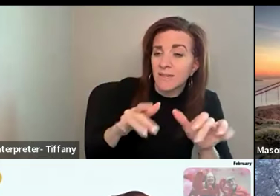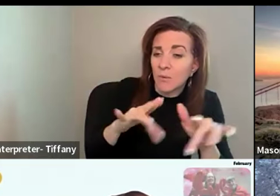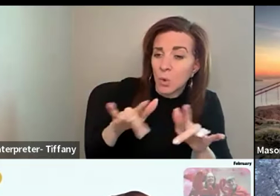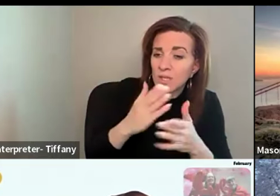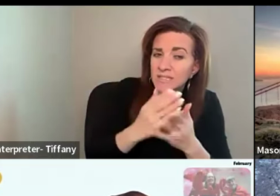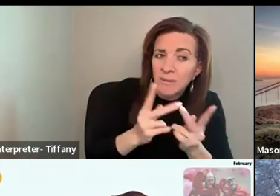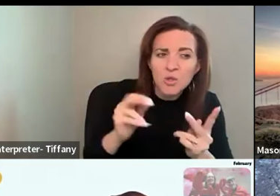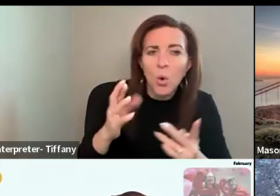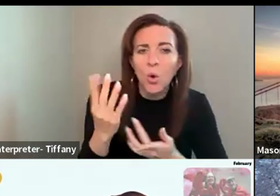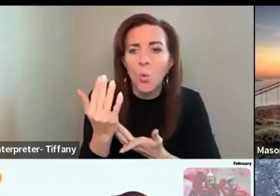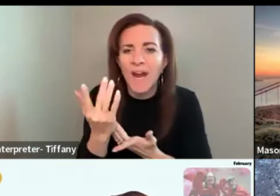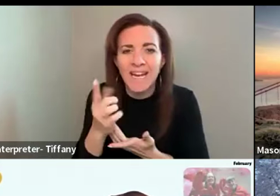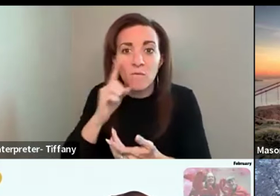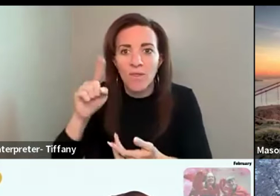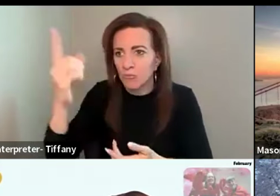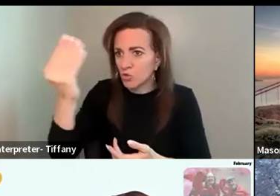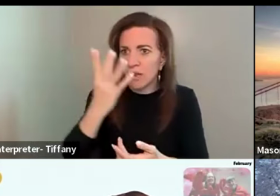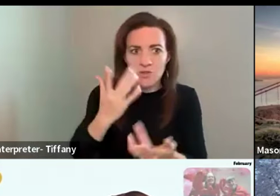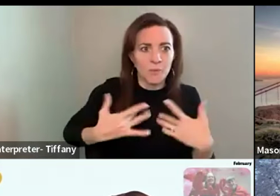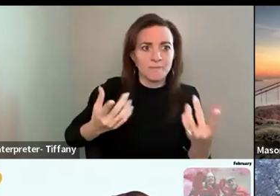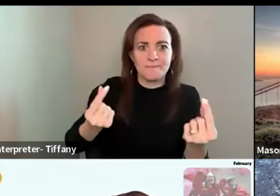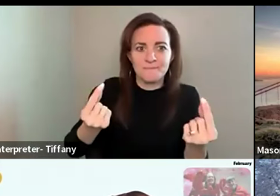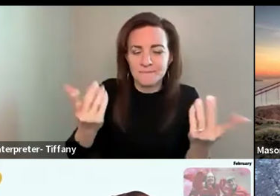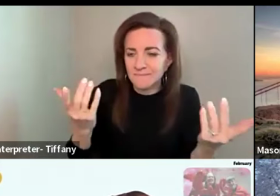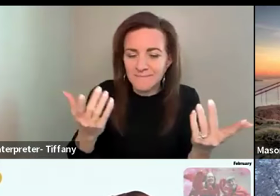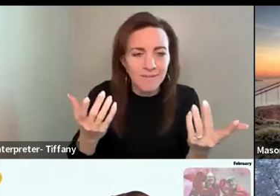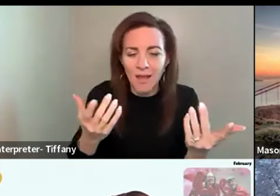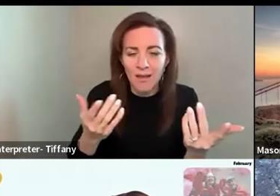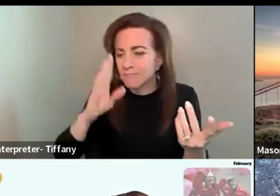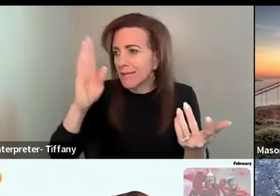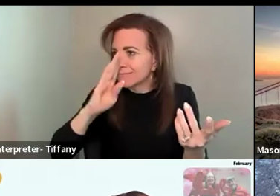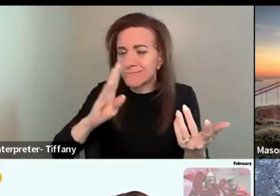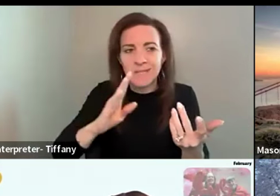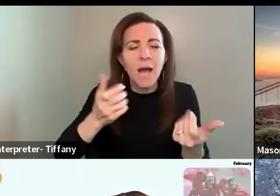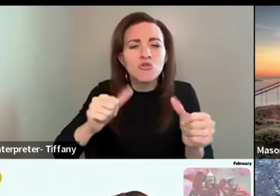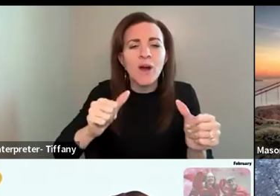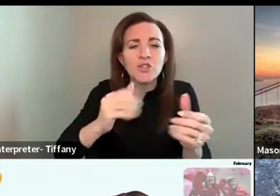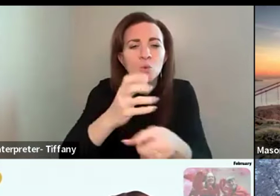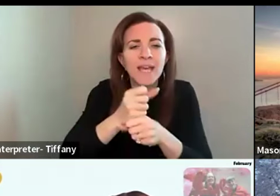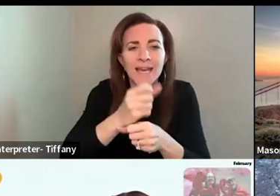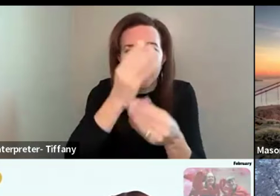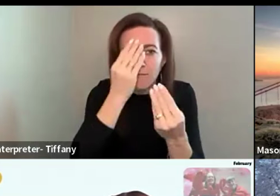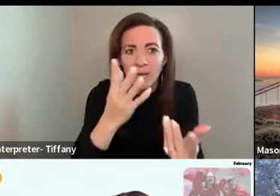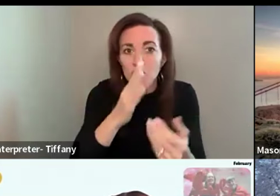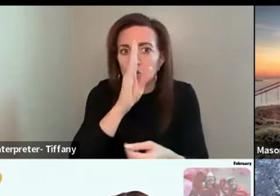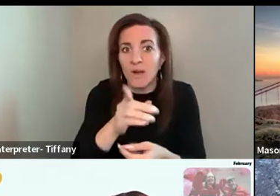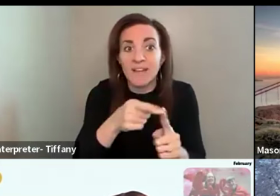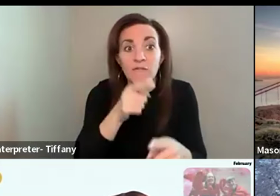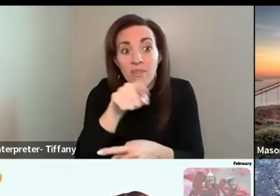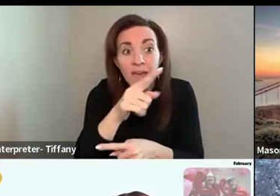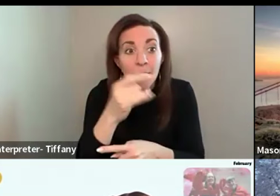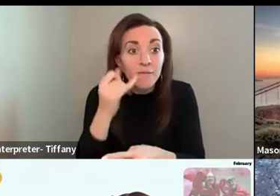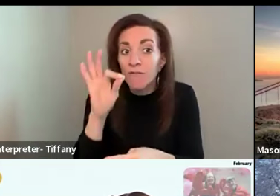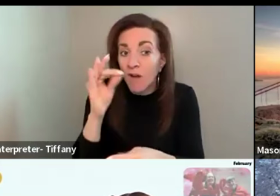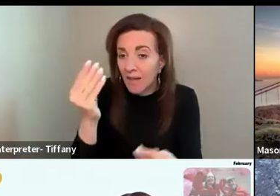someplace, or if we're just waiting for a directive, because I'm trying to get people that information directly from them. So if Well, anybody if they finds were- that, please let me know. If they were